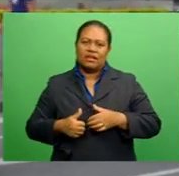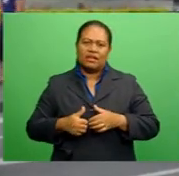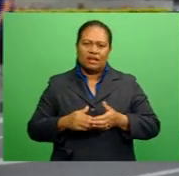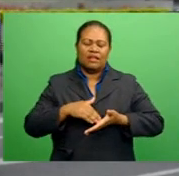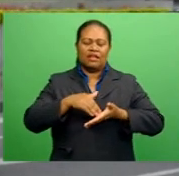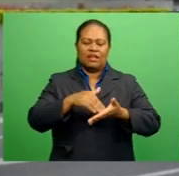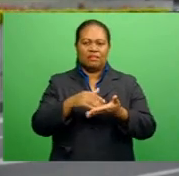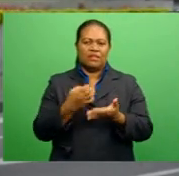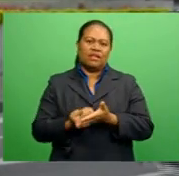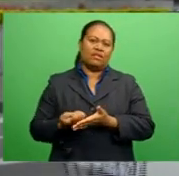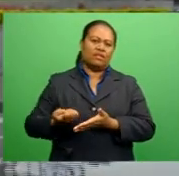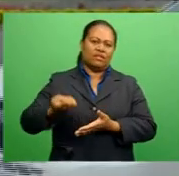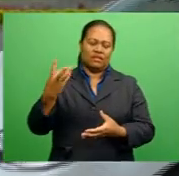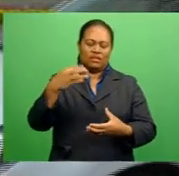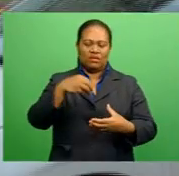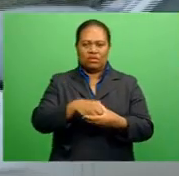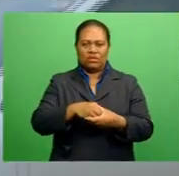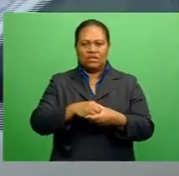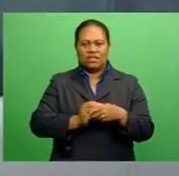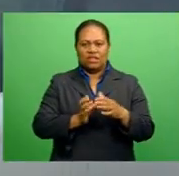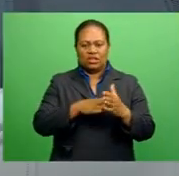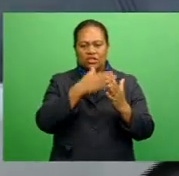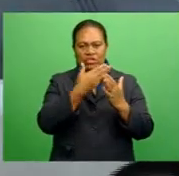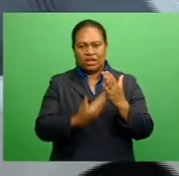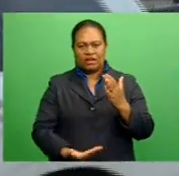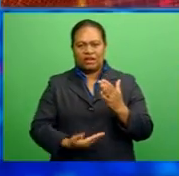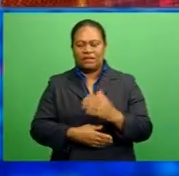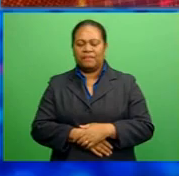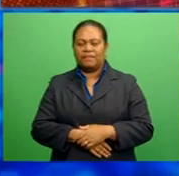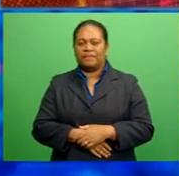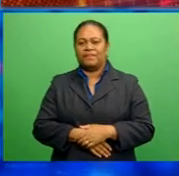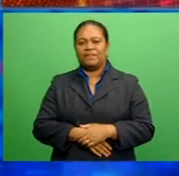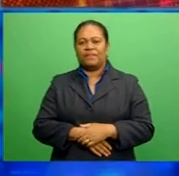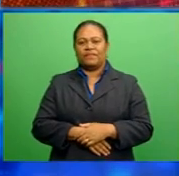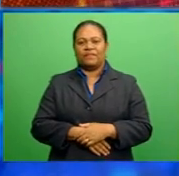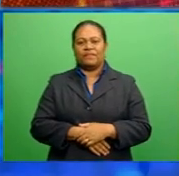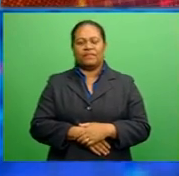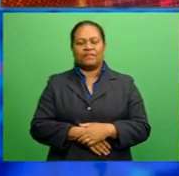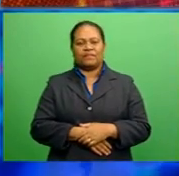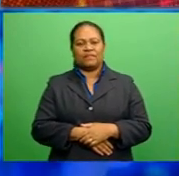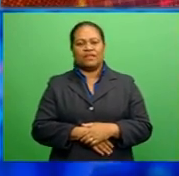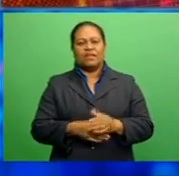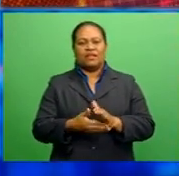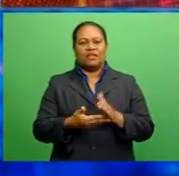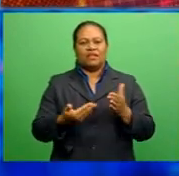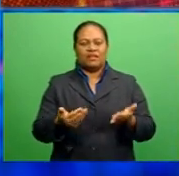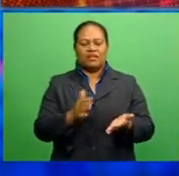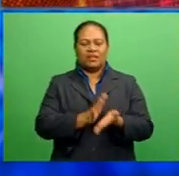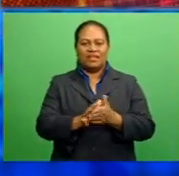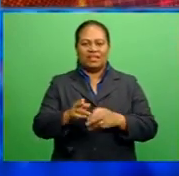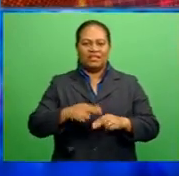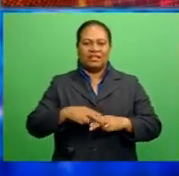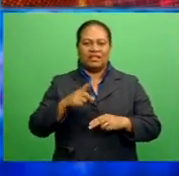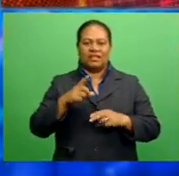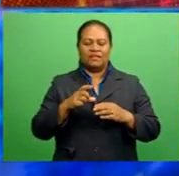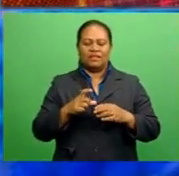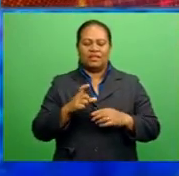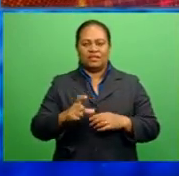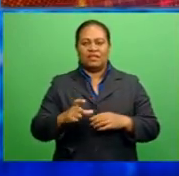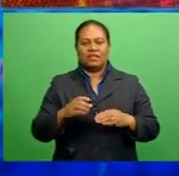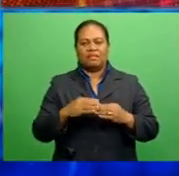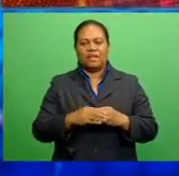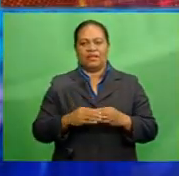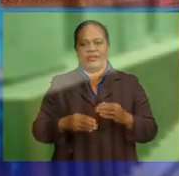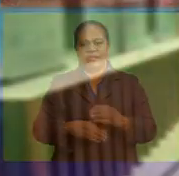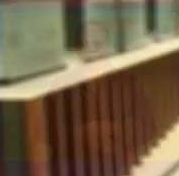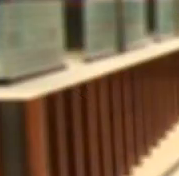financial inclusion agenda. Lina Rees, FBC News. Sharon from HFC Bank joins us now with the latest from the money